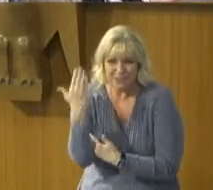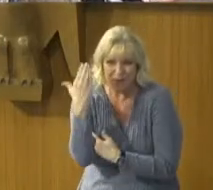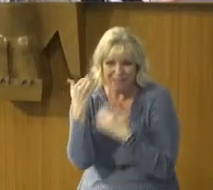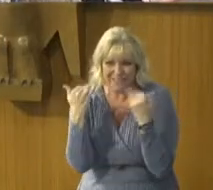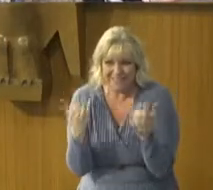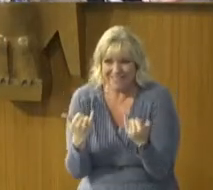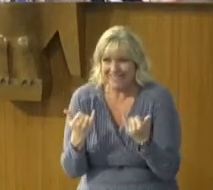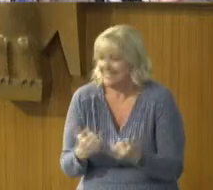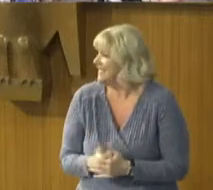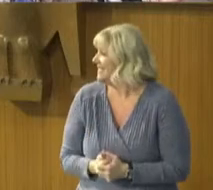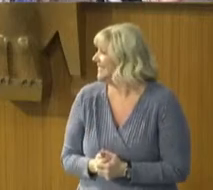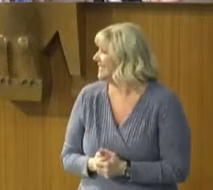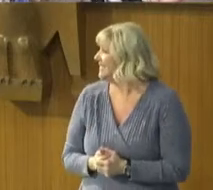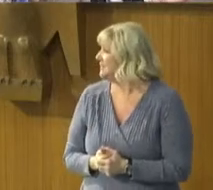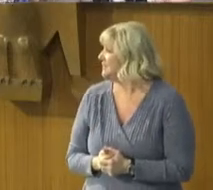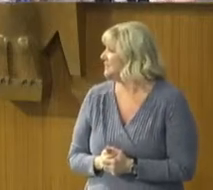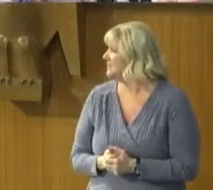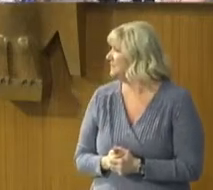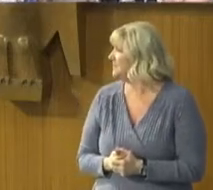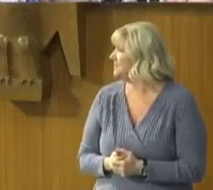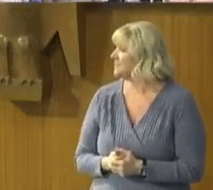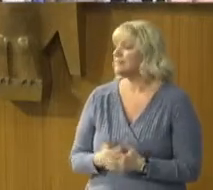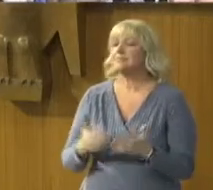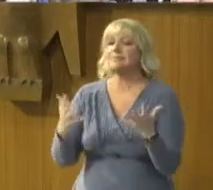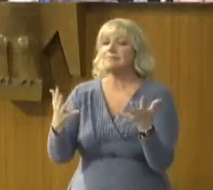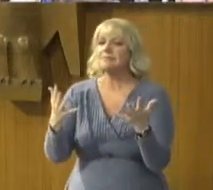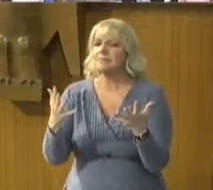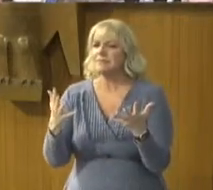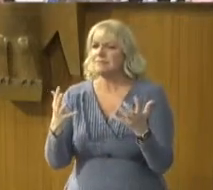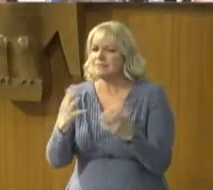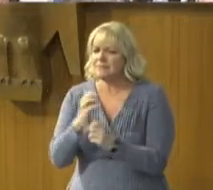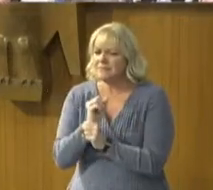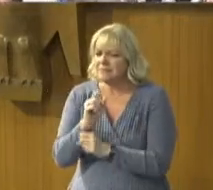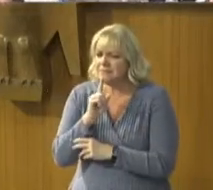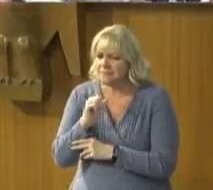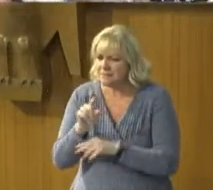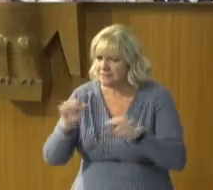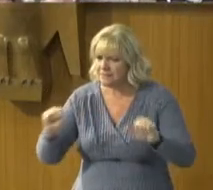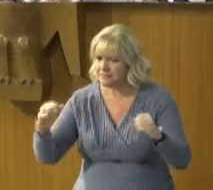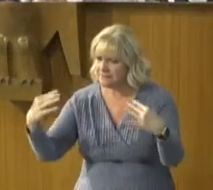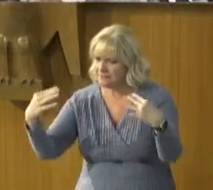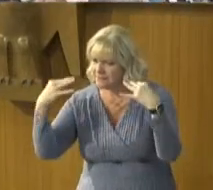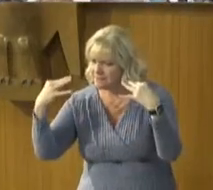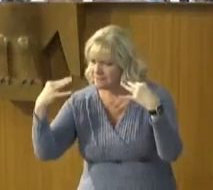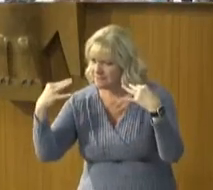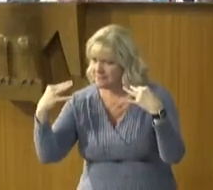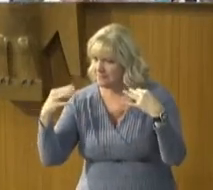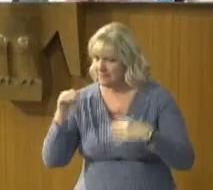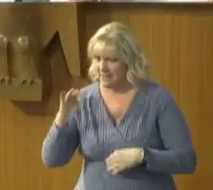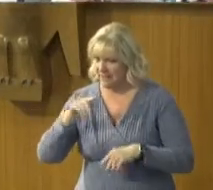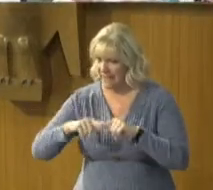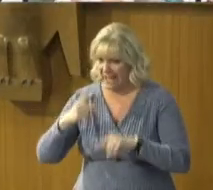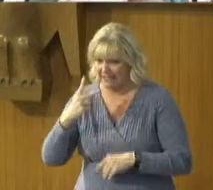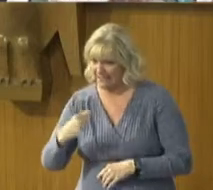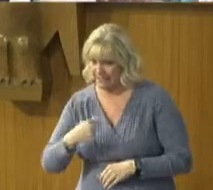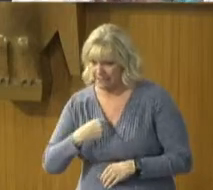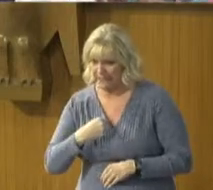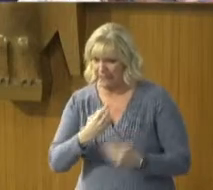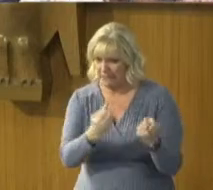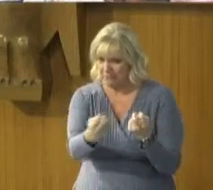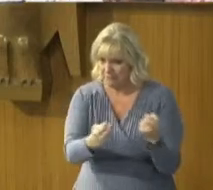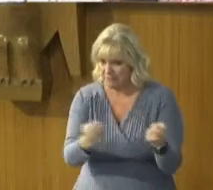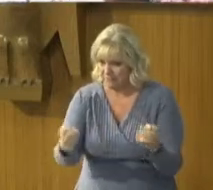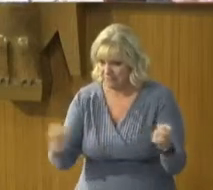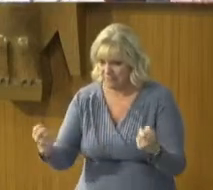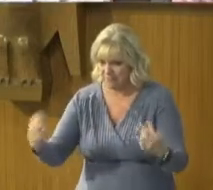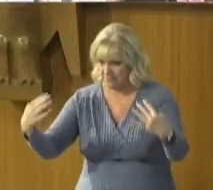And now I would like to make sure that you all can see me. So if you can't see me, get into a spot where you can see me because